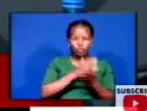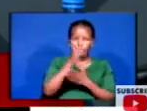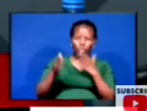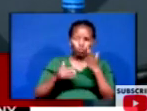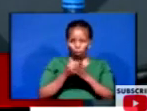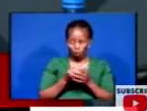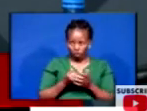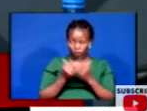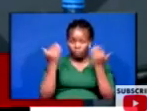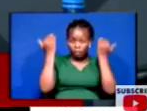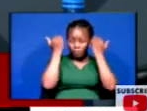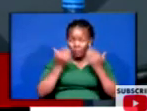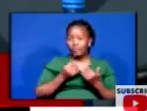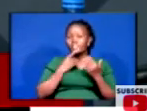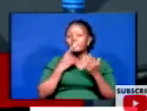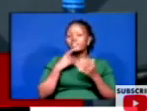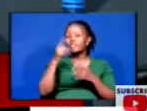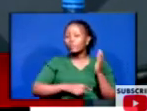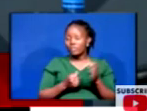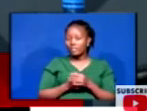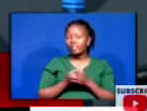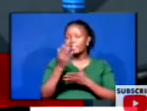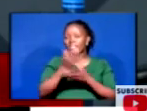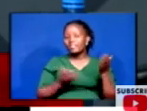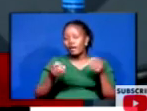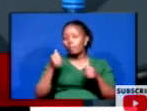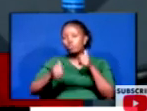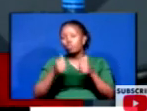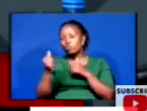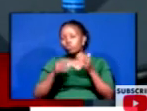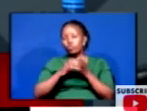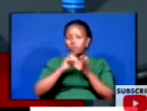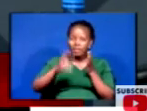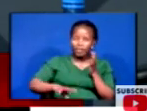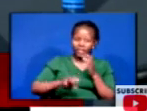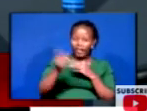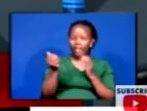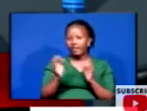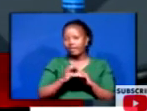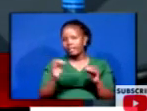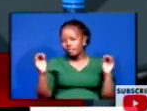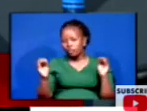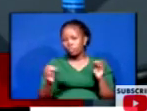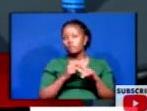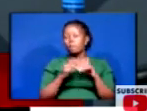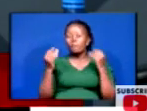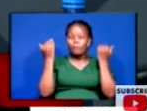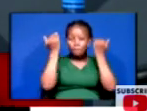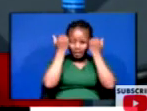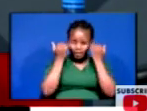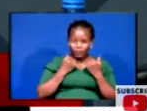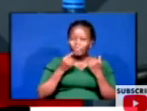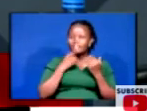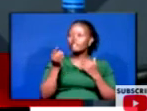we're not going to strike this, we're not going to strike this, because there are a lot of applications of striking out pleadings. But the court said, no, let us just entertain and hear everyone, we'll